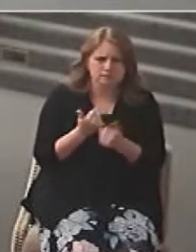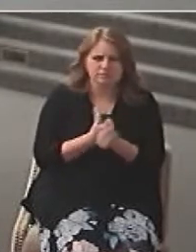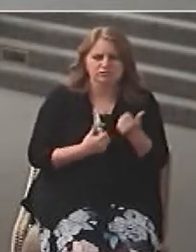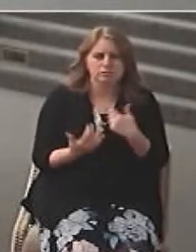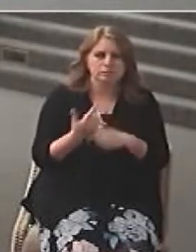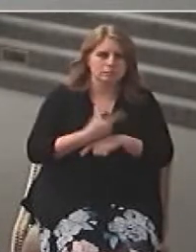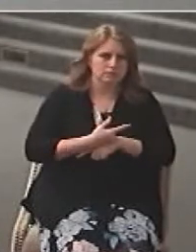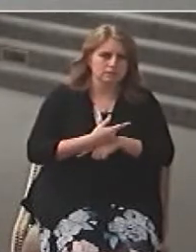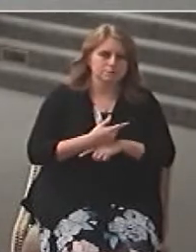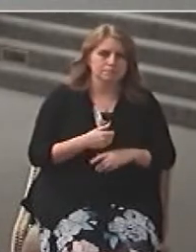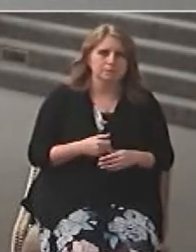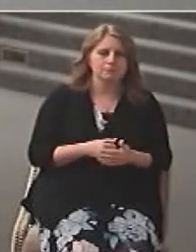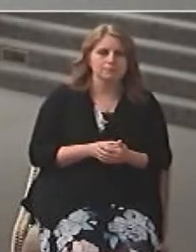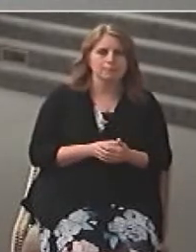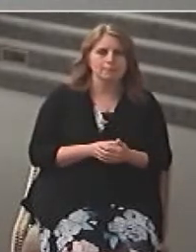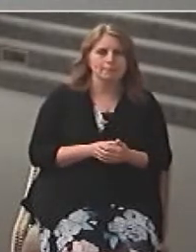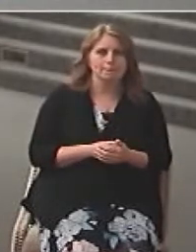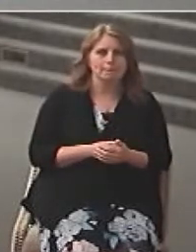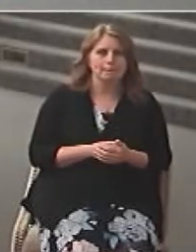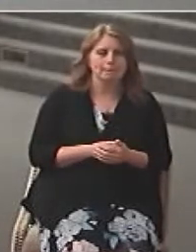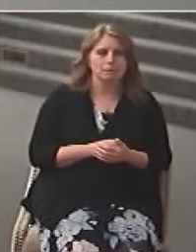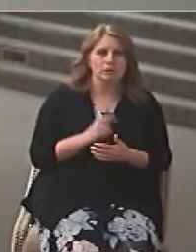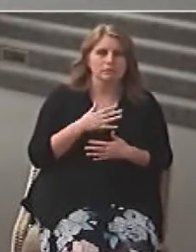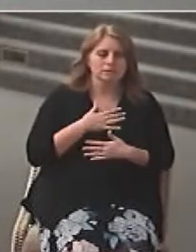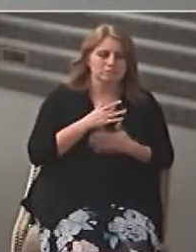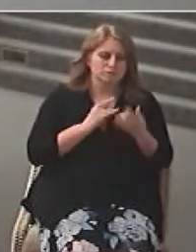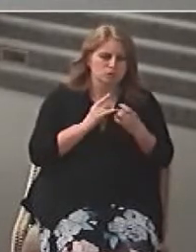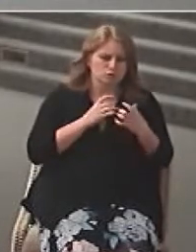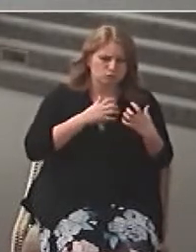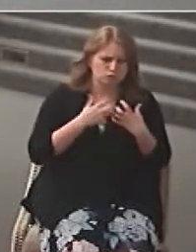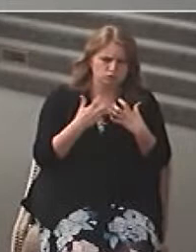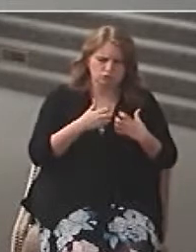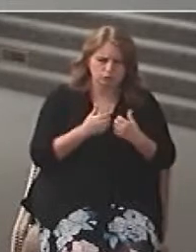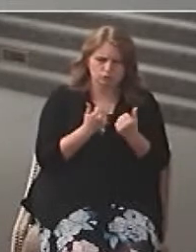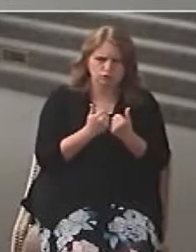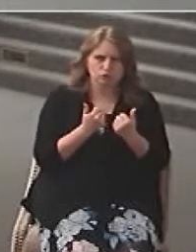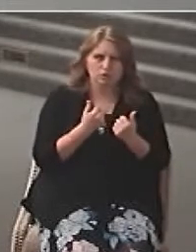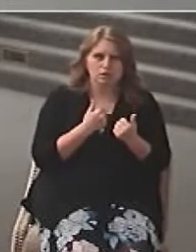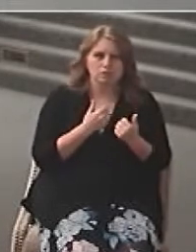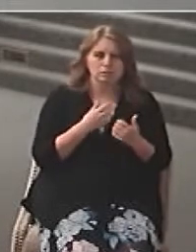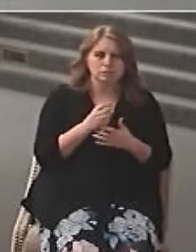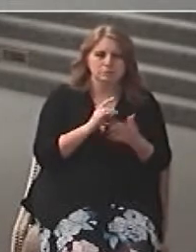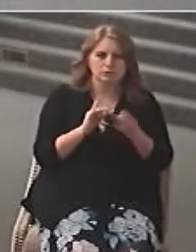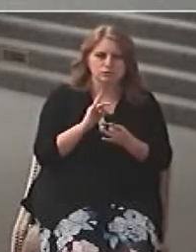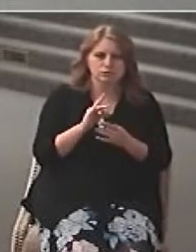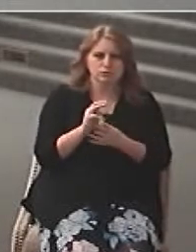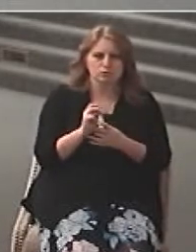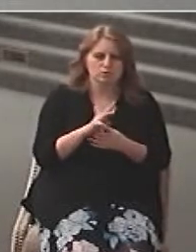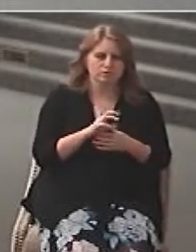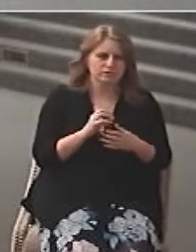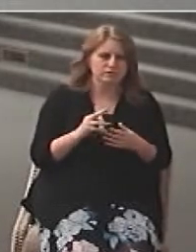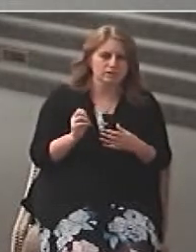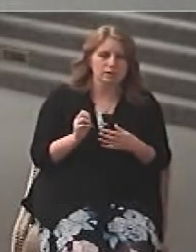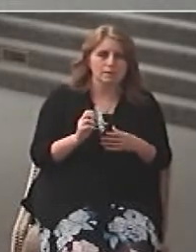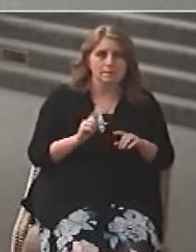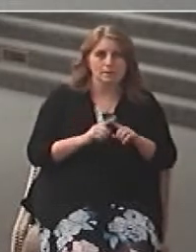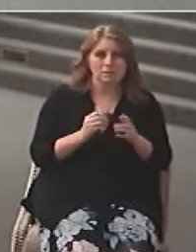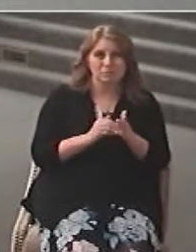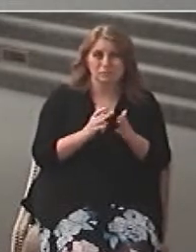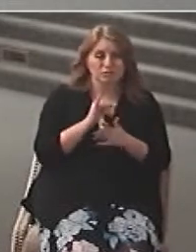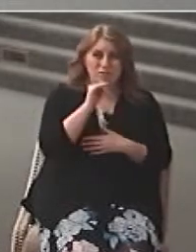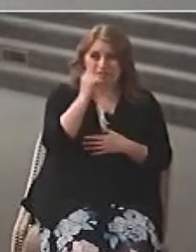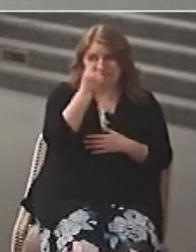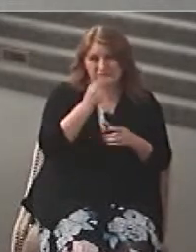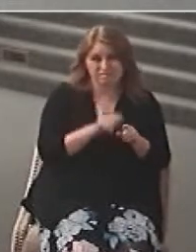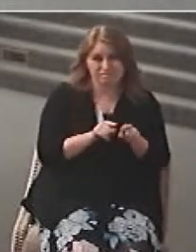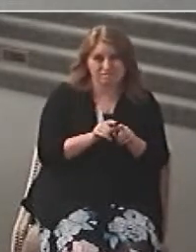day. And you have that spiritual warfare, but you know, oftentimes we don't think of it as a spiritual warfare. But